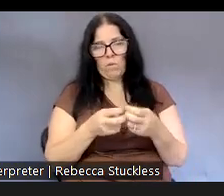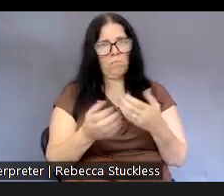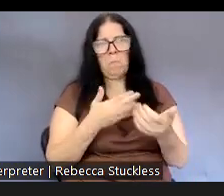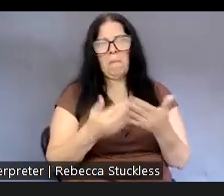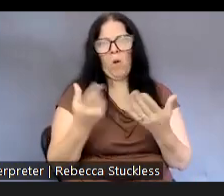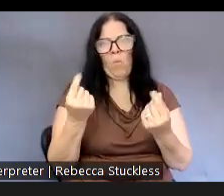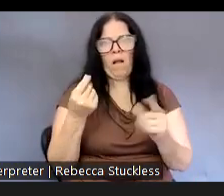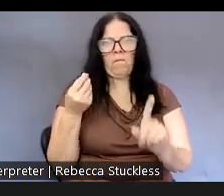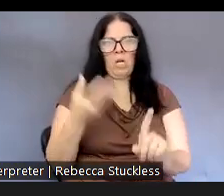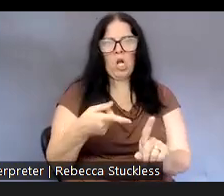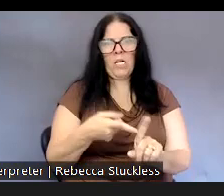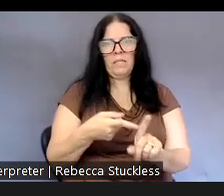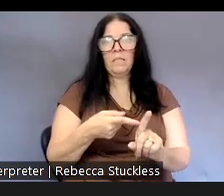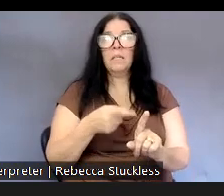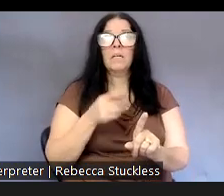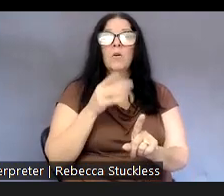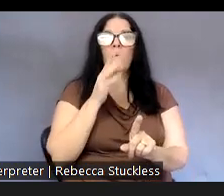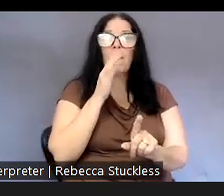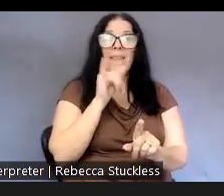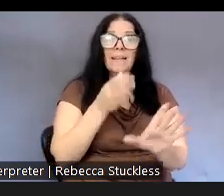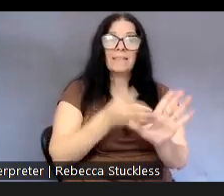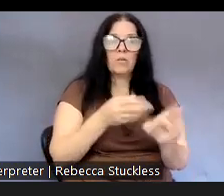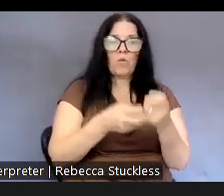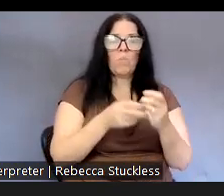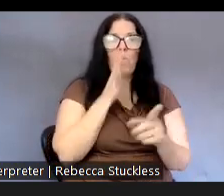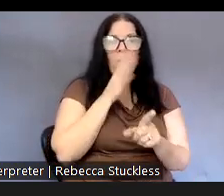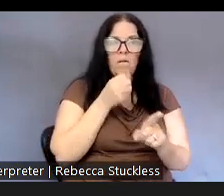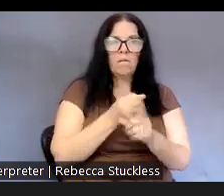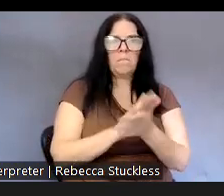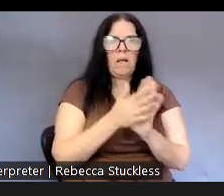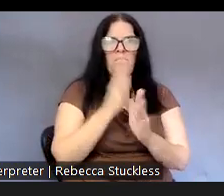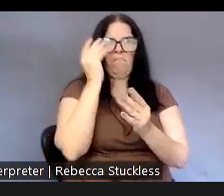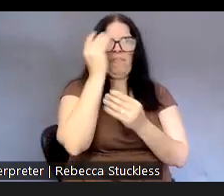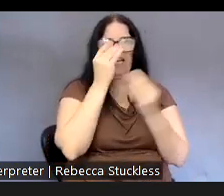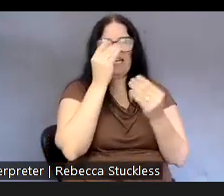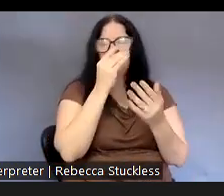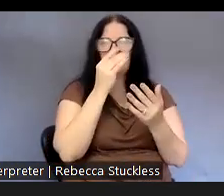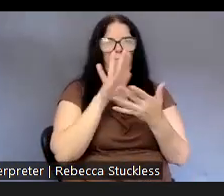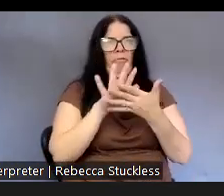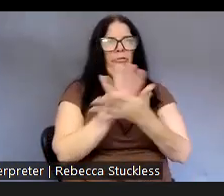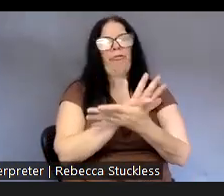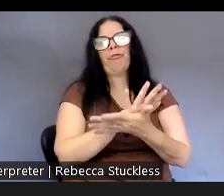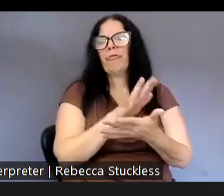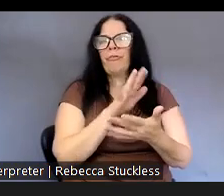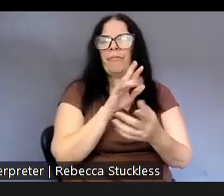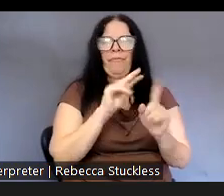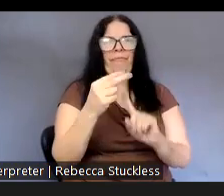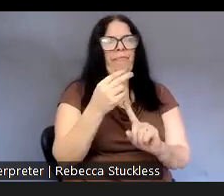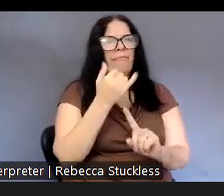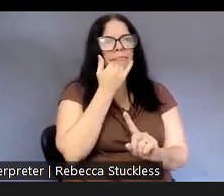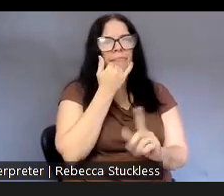results in some distorted ways of thinking, and that it is